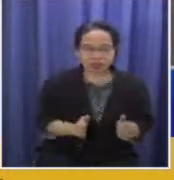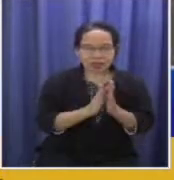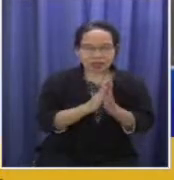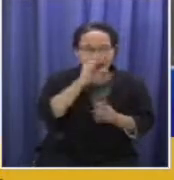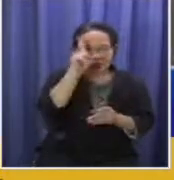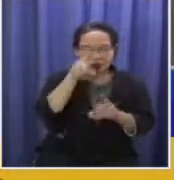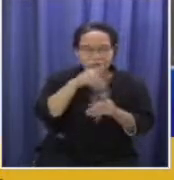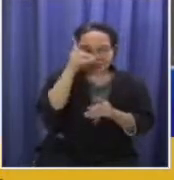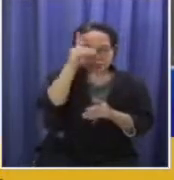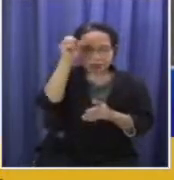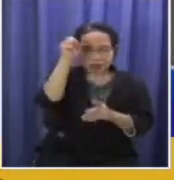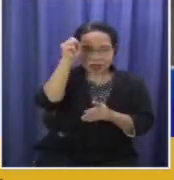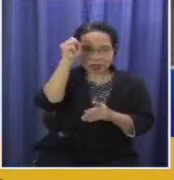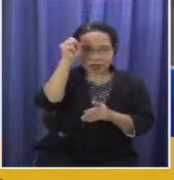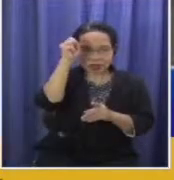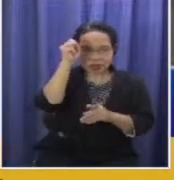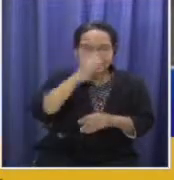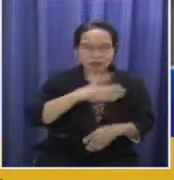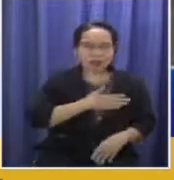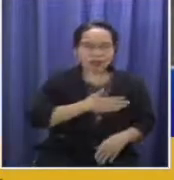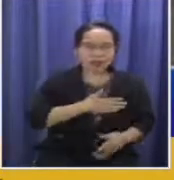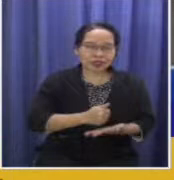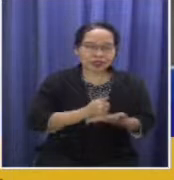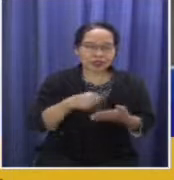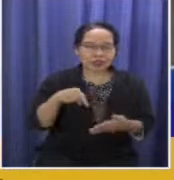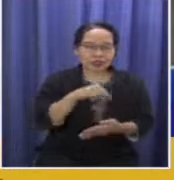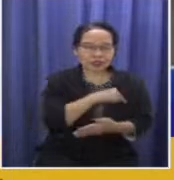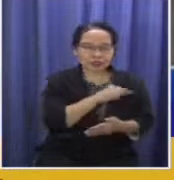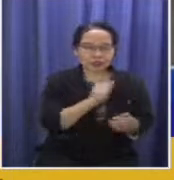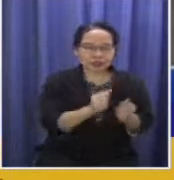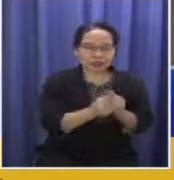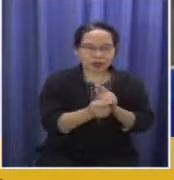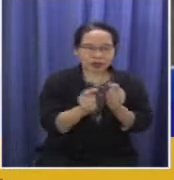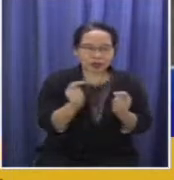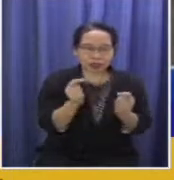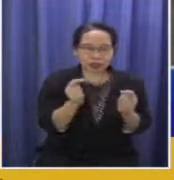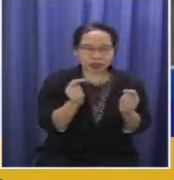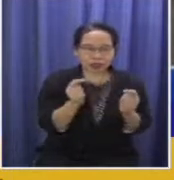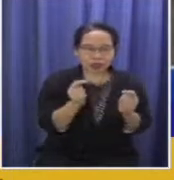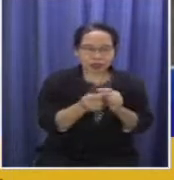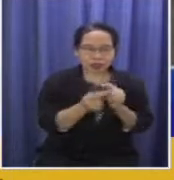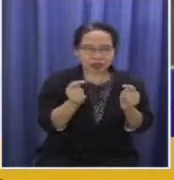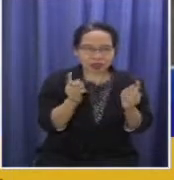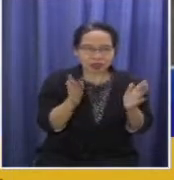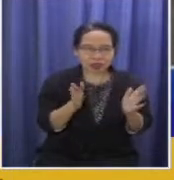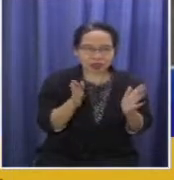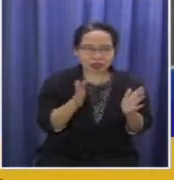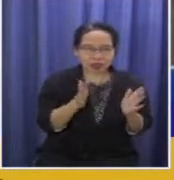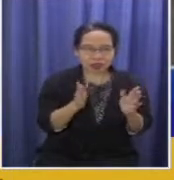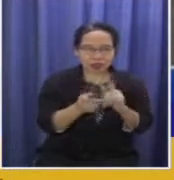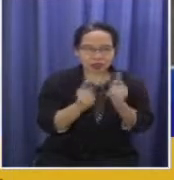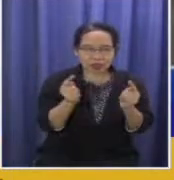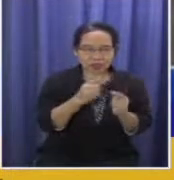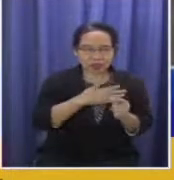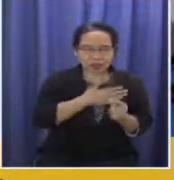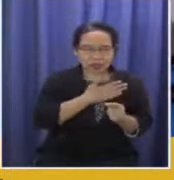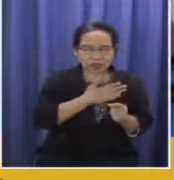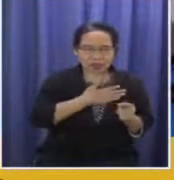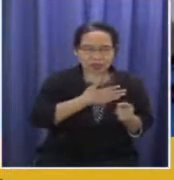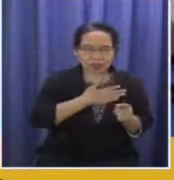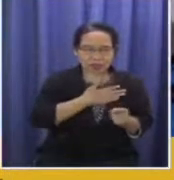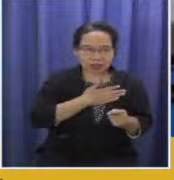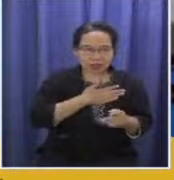Brother Diwash to please help us with the translation. Brother Diwash, please ask him to proceed now